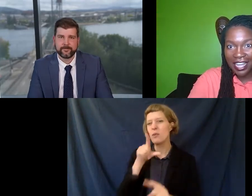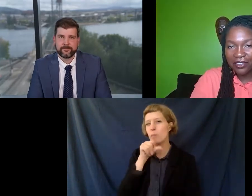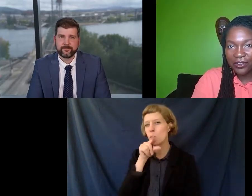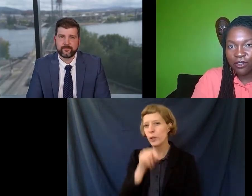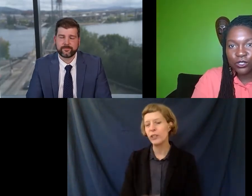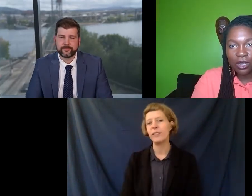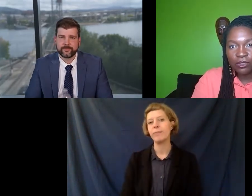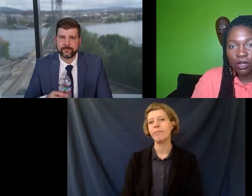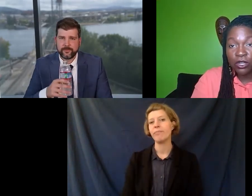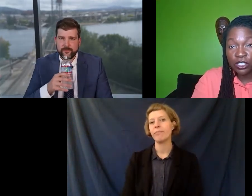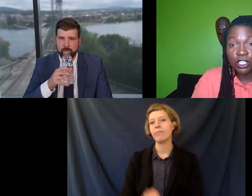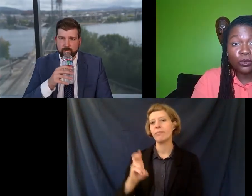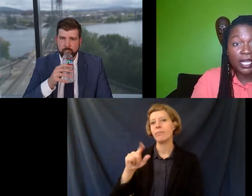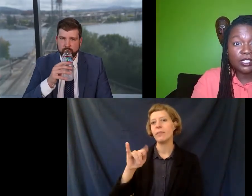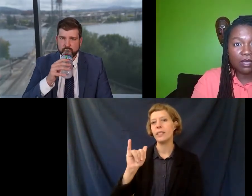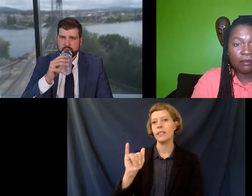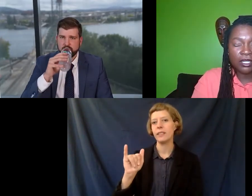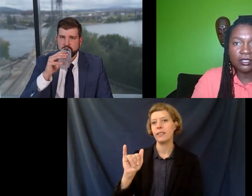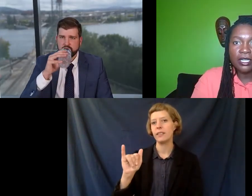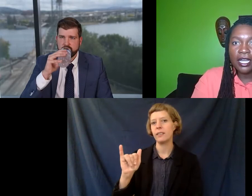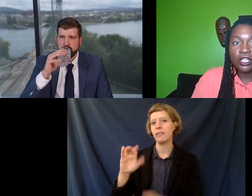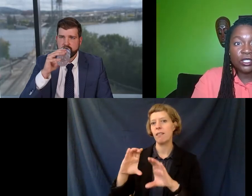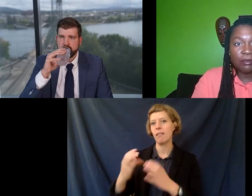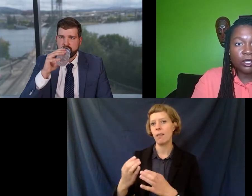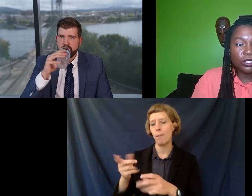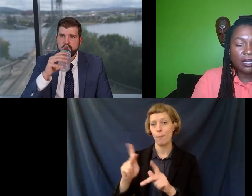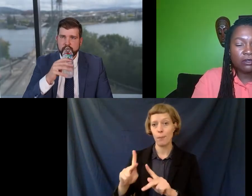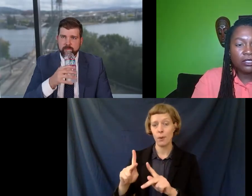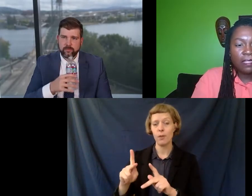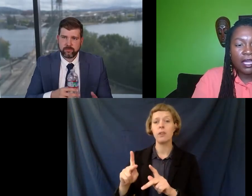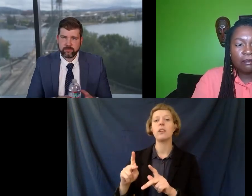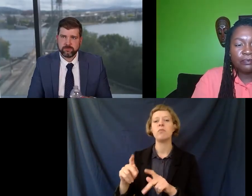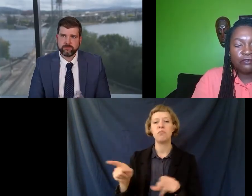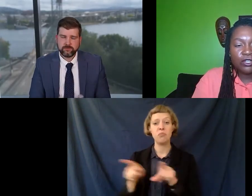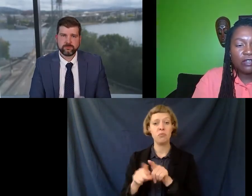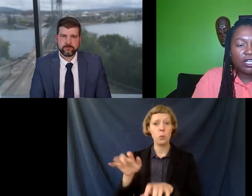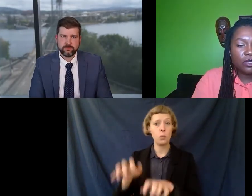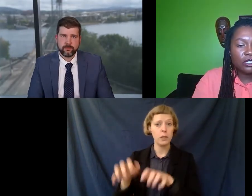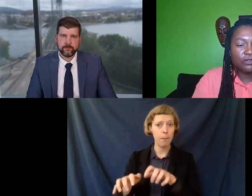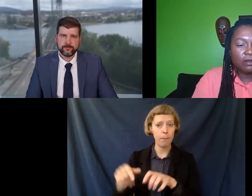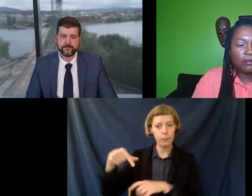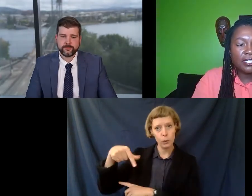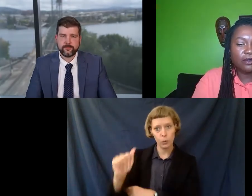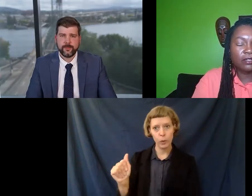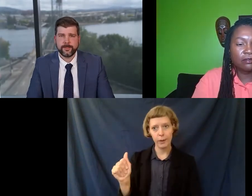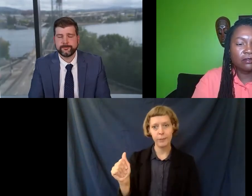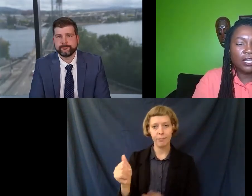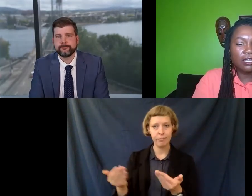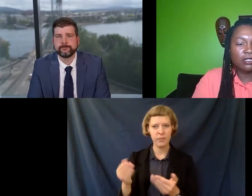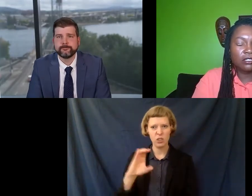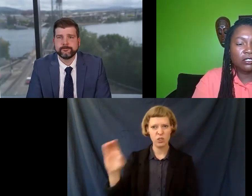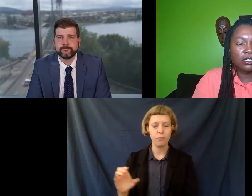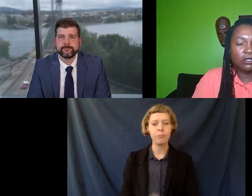folks who are watching live here have also dropped questions in the Q&A, so I'm going to go to some of those now. First, I've got a question from